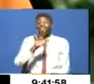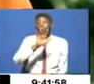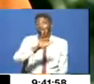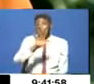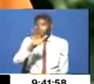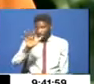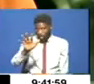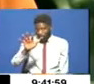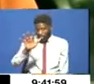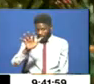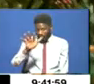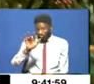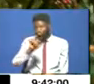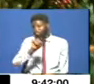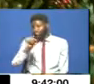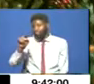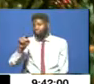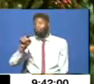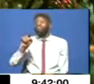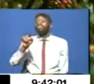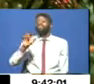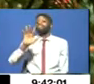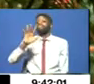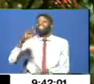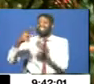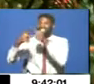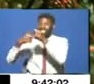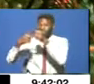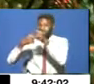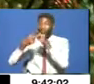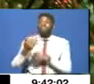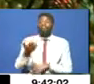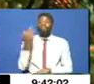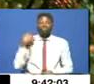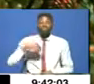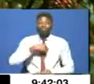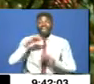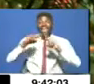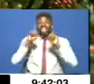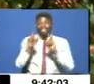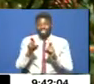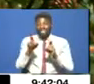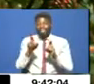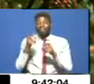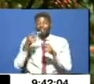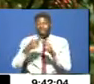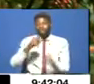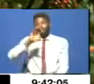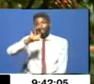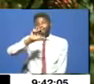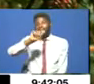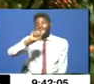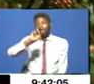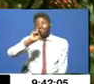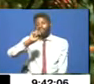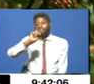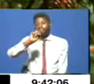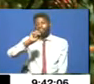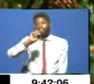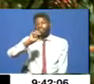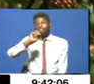1955 to 57. Mm-hmm. We used to have an exam called the Cambridge School Certificate, and you had to pass in